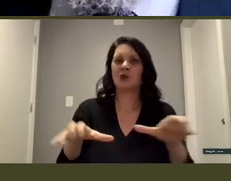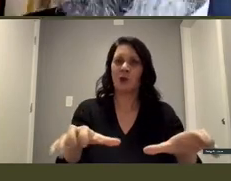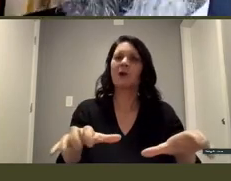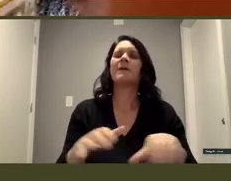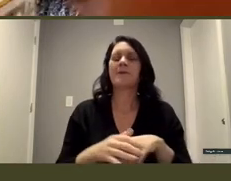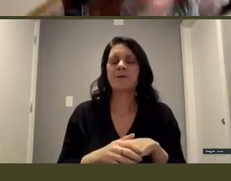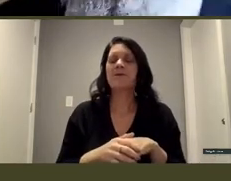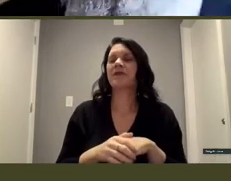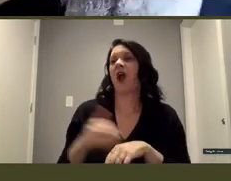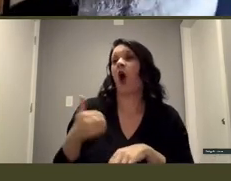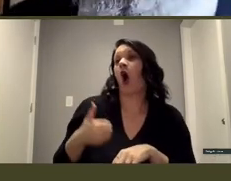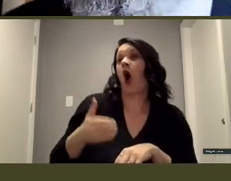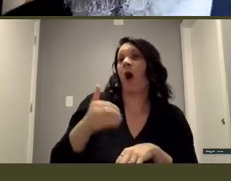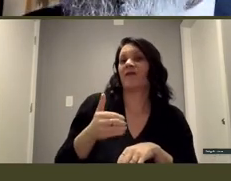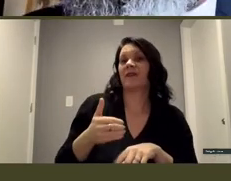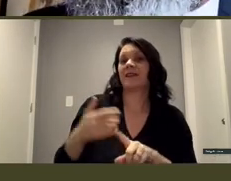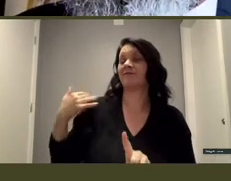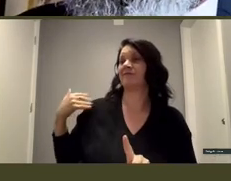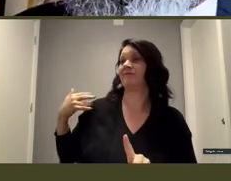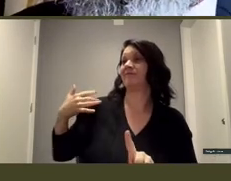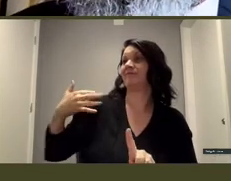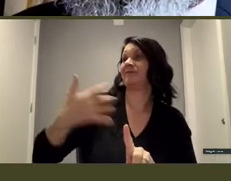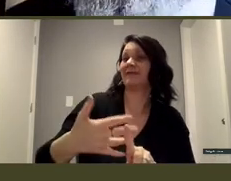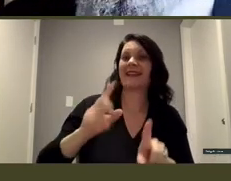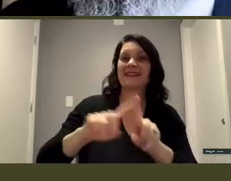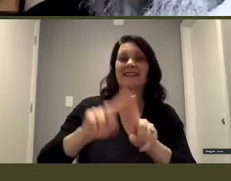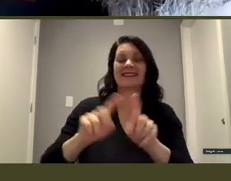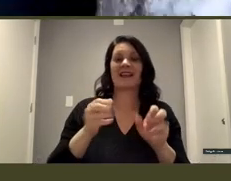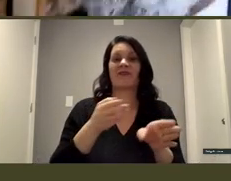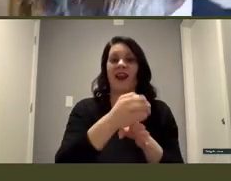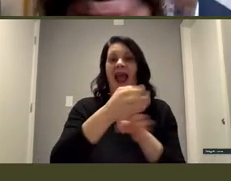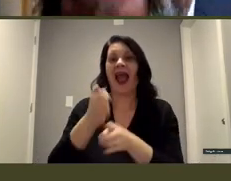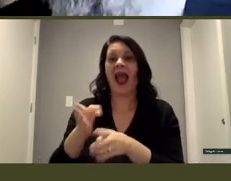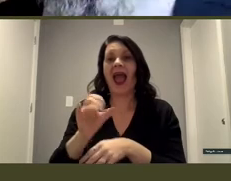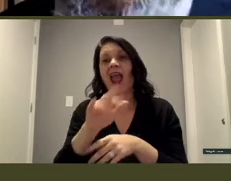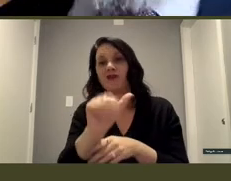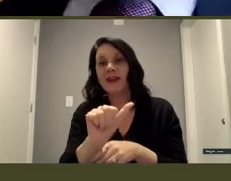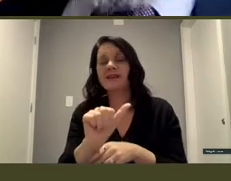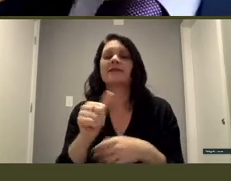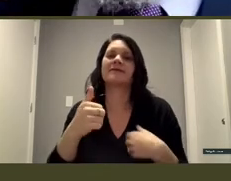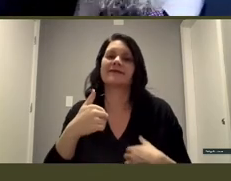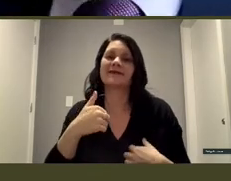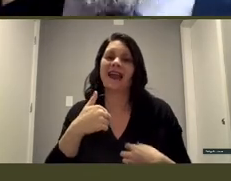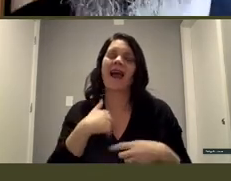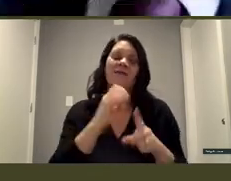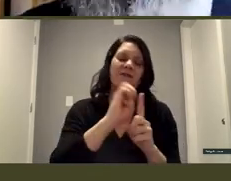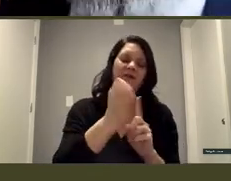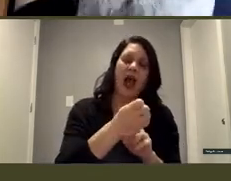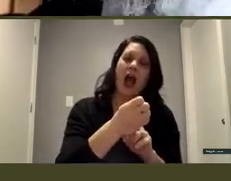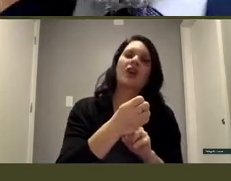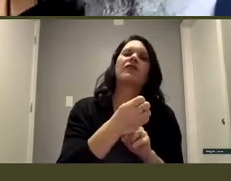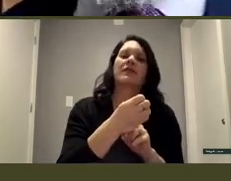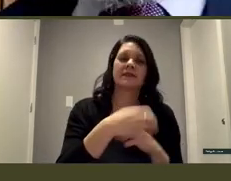until now, all the different areas are in their little, you know, there's the environment in one side, and